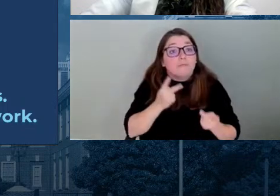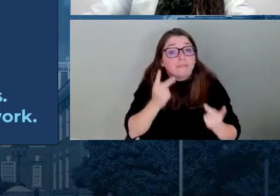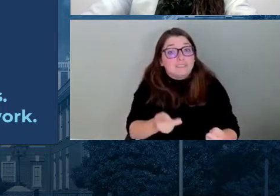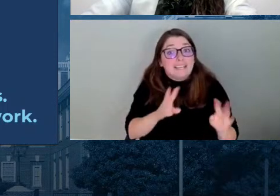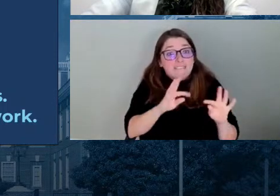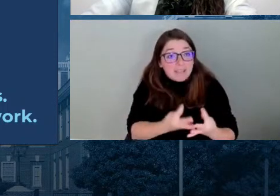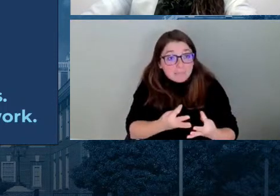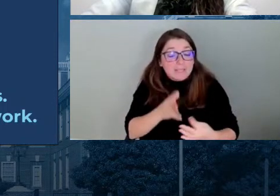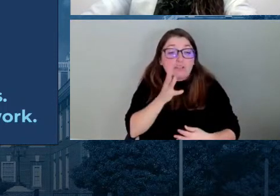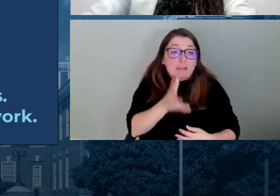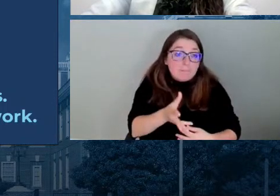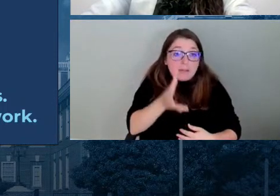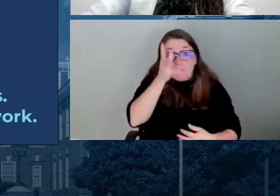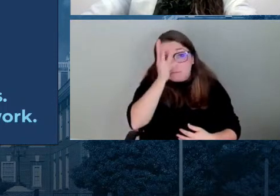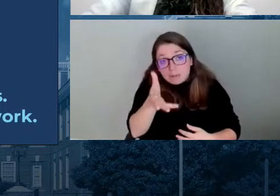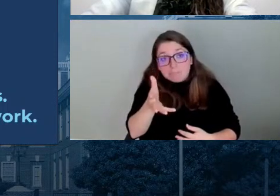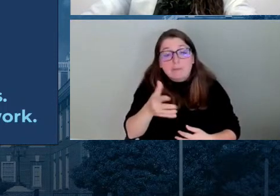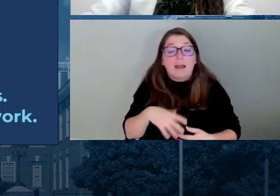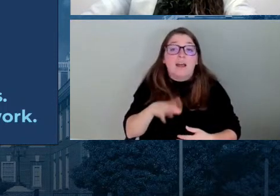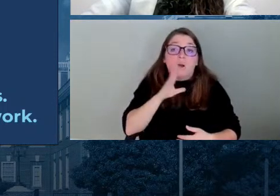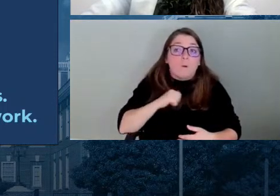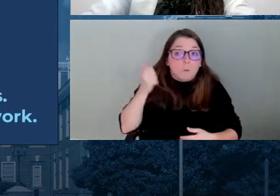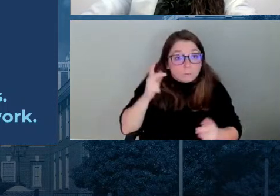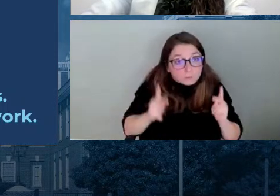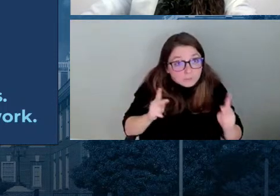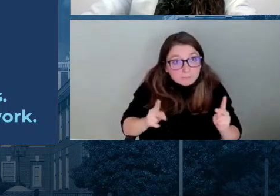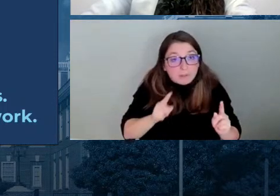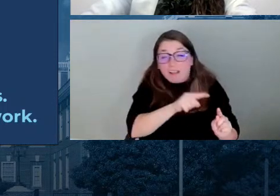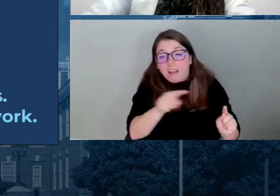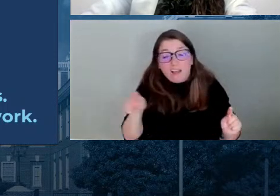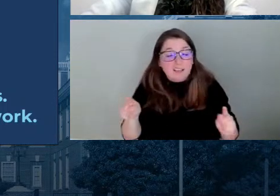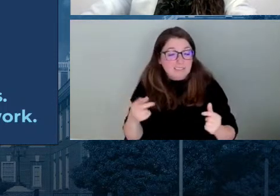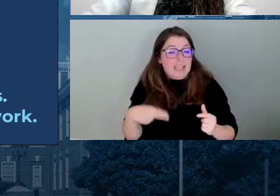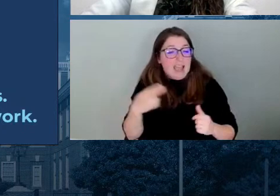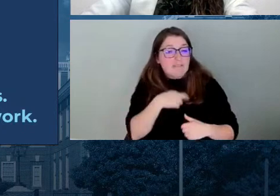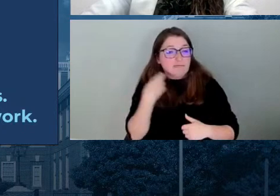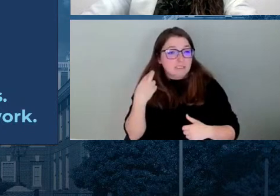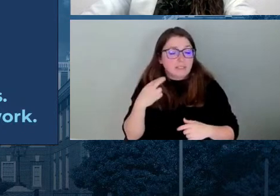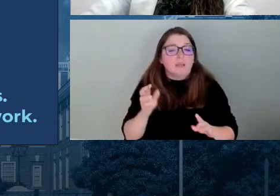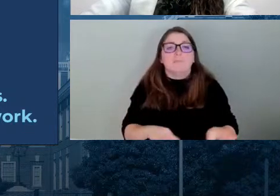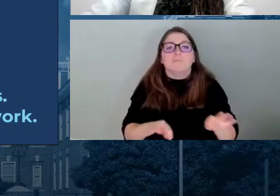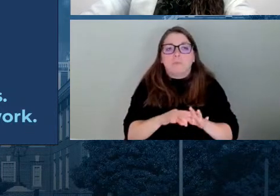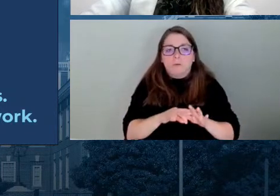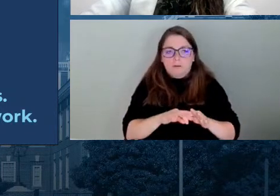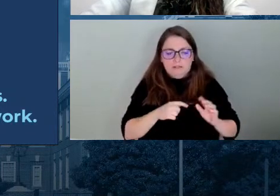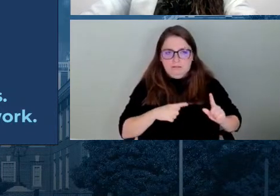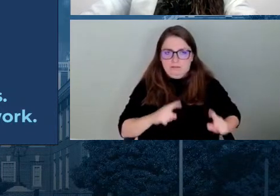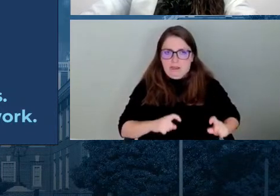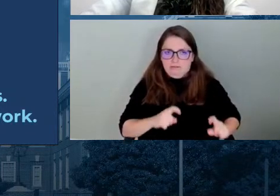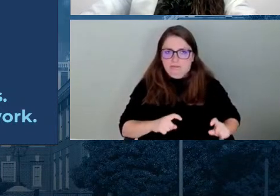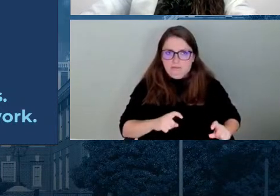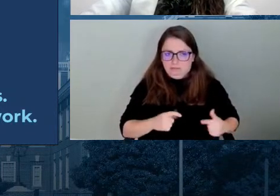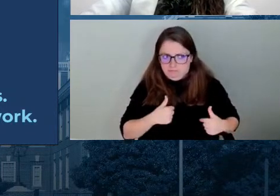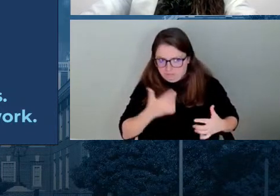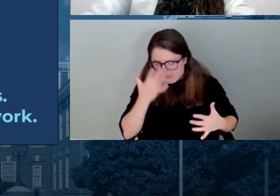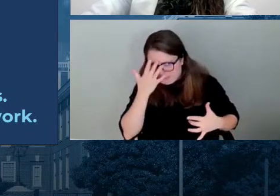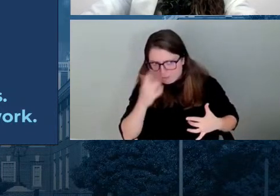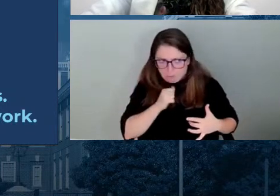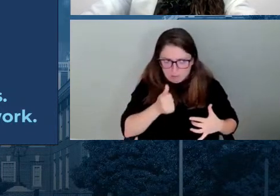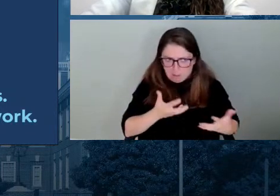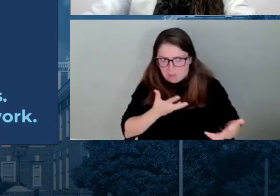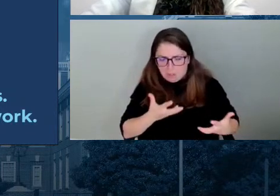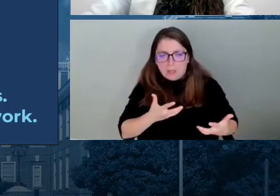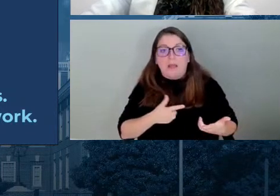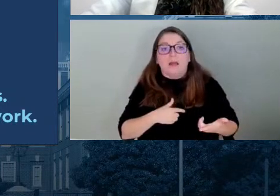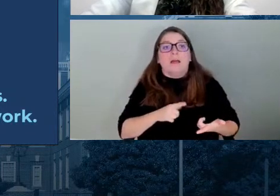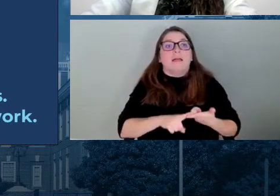those that are elderly or those that are high risk, you should know your status to see if you're ill. When you return back from the holidays, you can